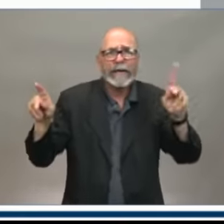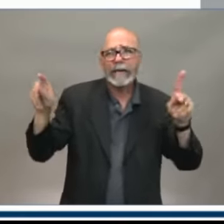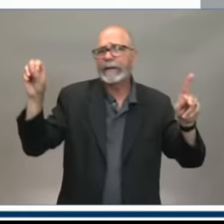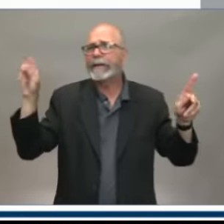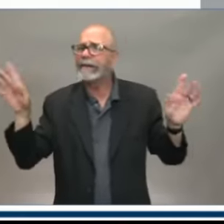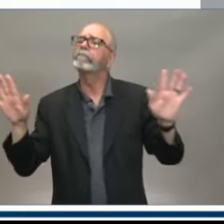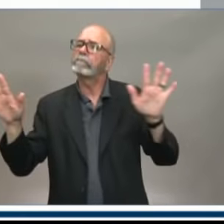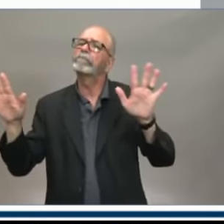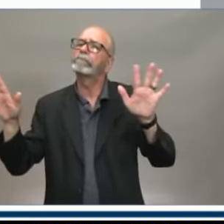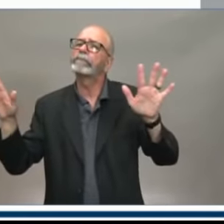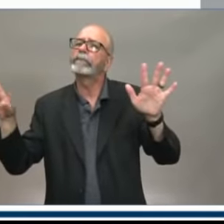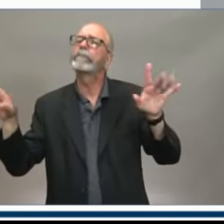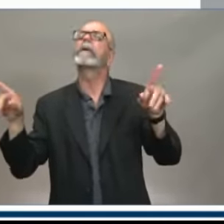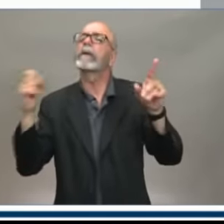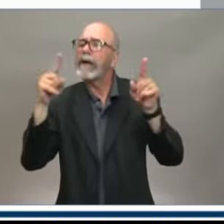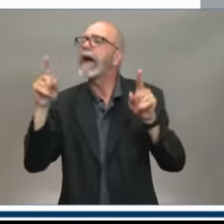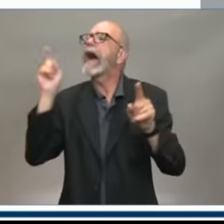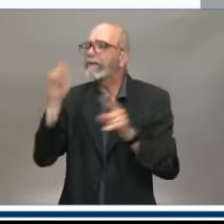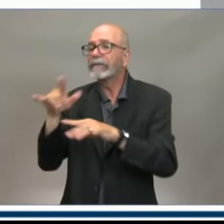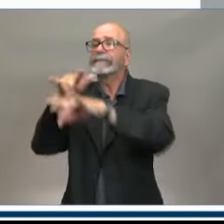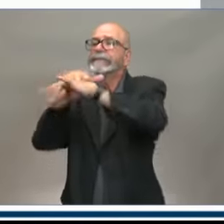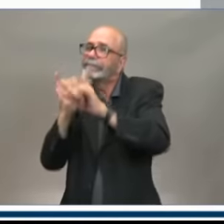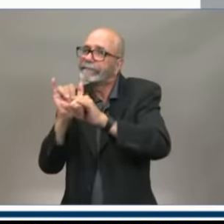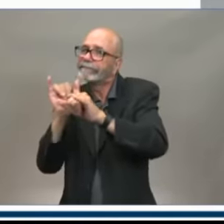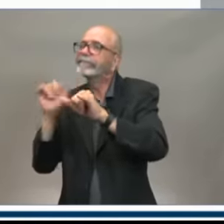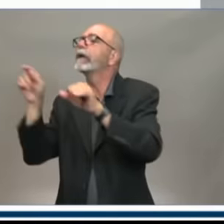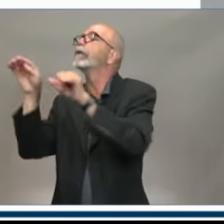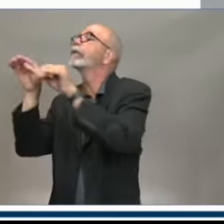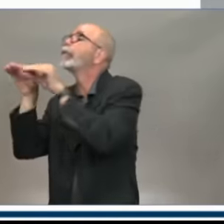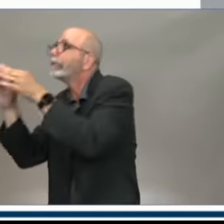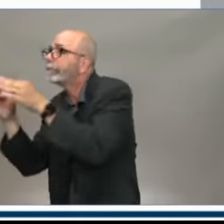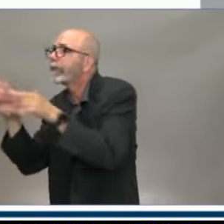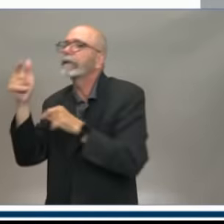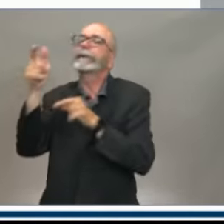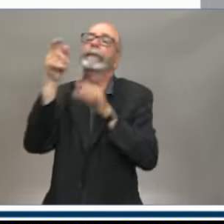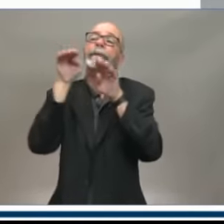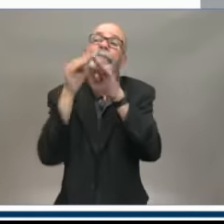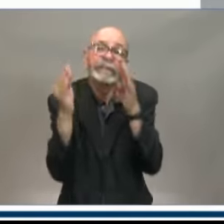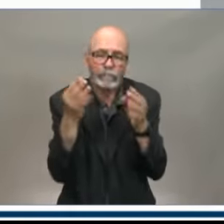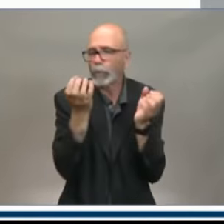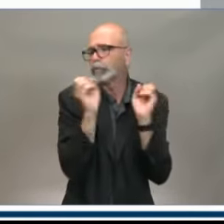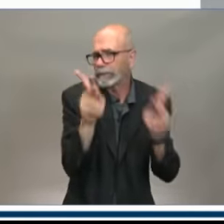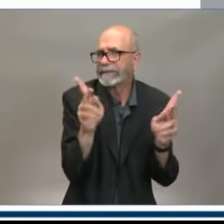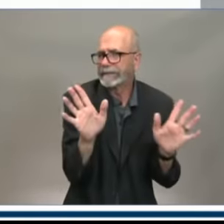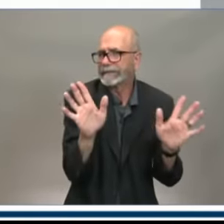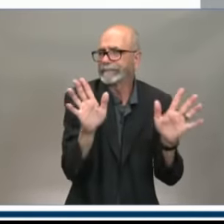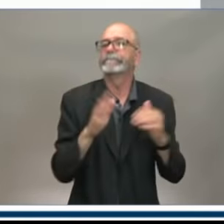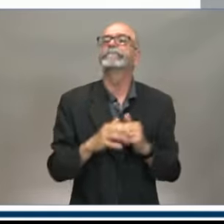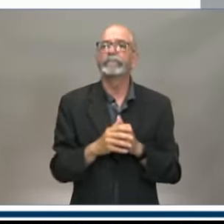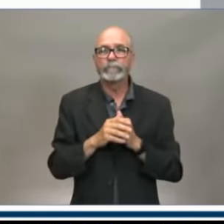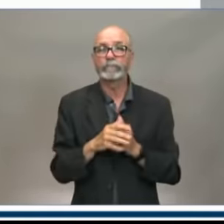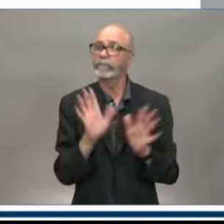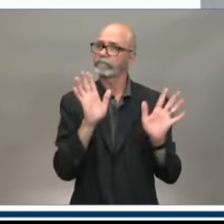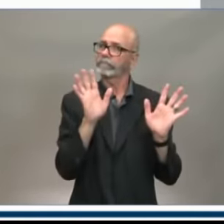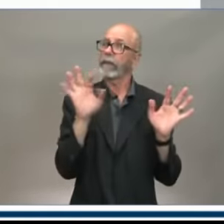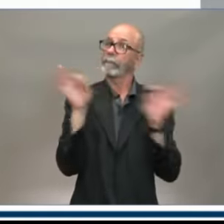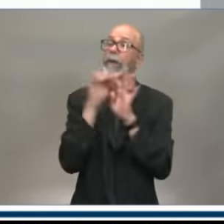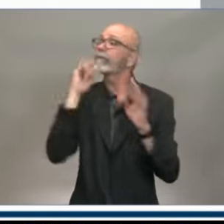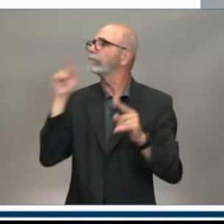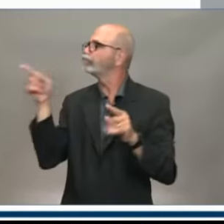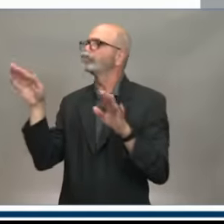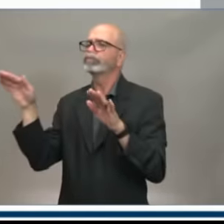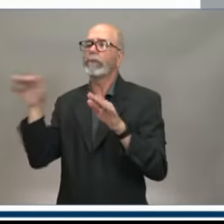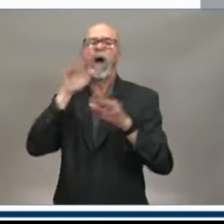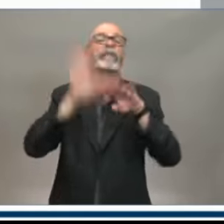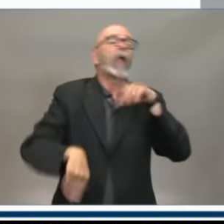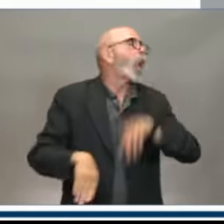our economy, reopening our society, but also in a way that finding that balance is what creates our new normal. There are